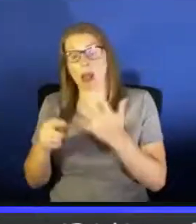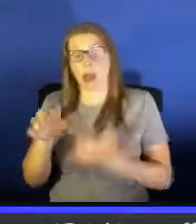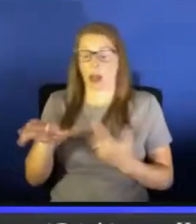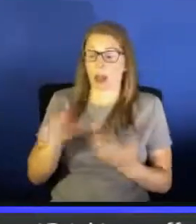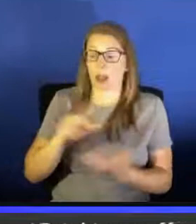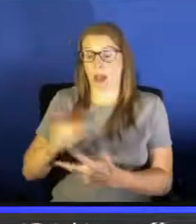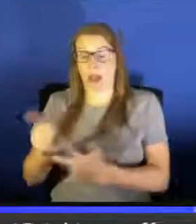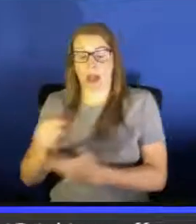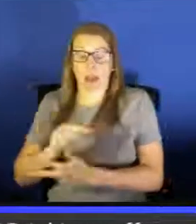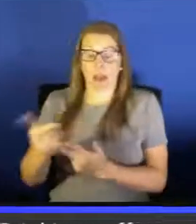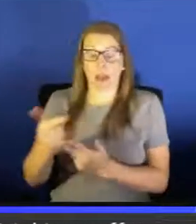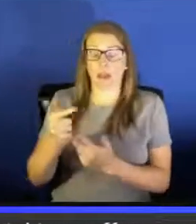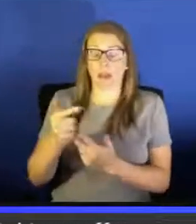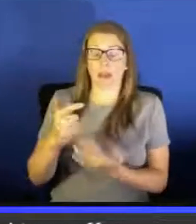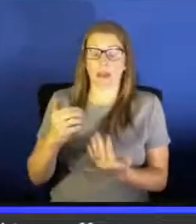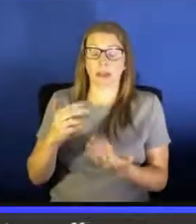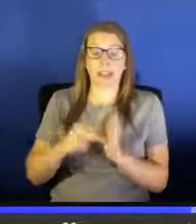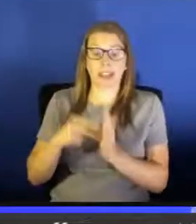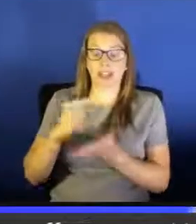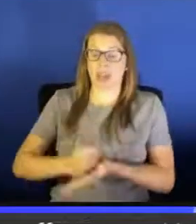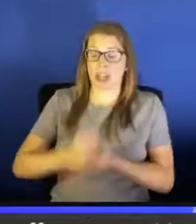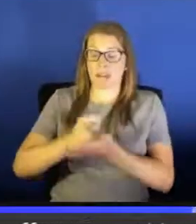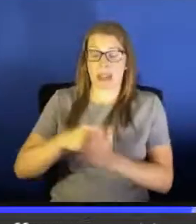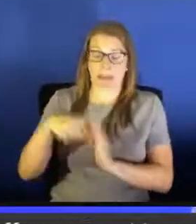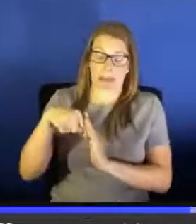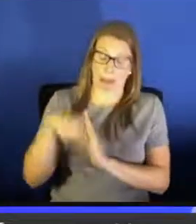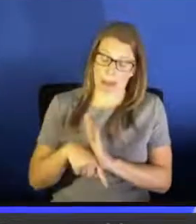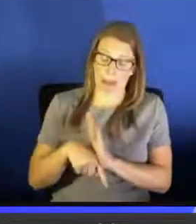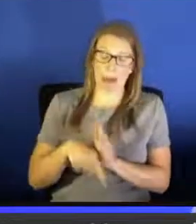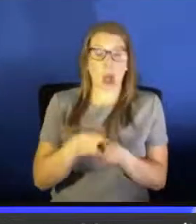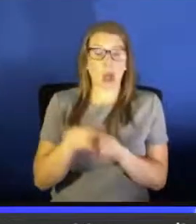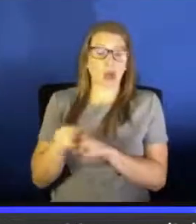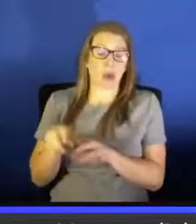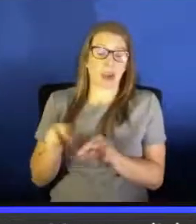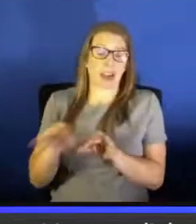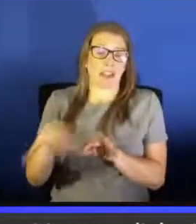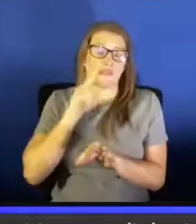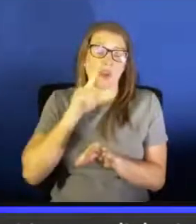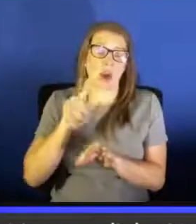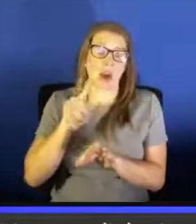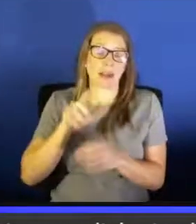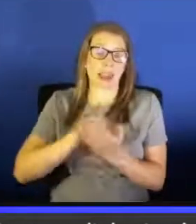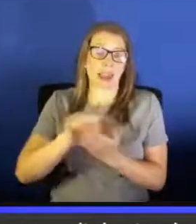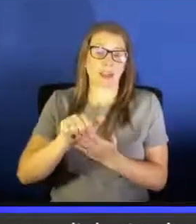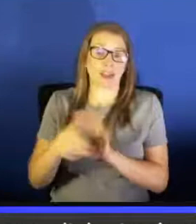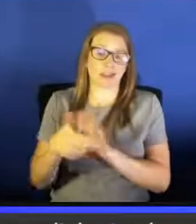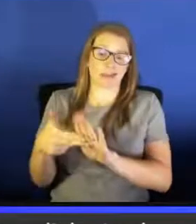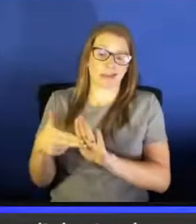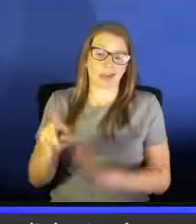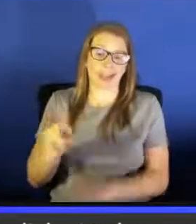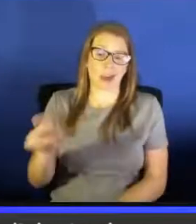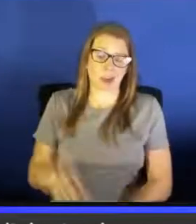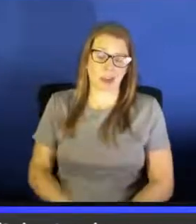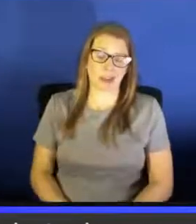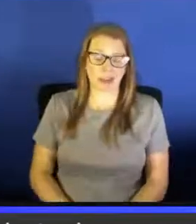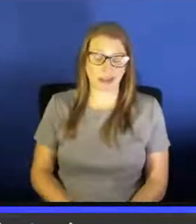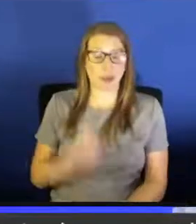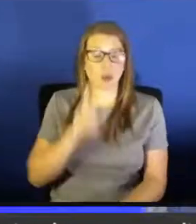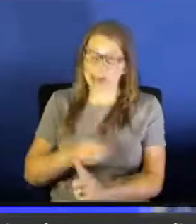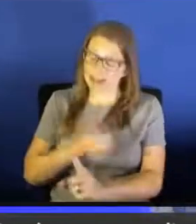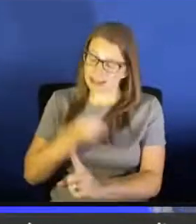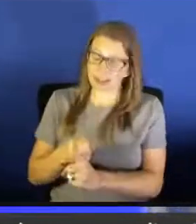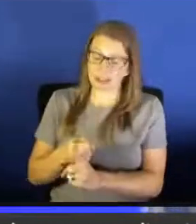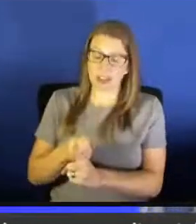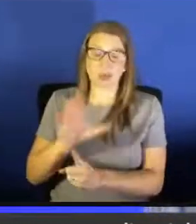treatment with delays of a cancer diagnosis really impacts quality of life. And so I think we shouldn't